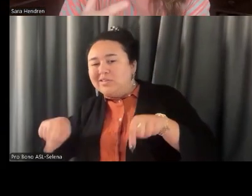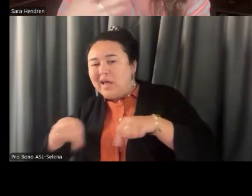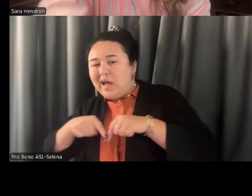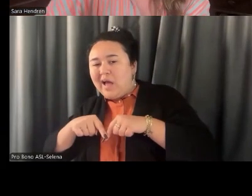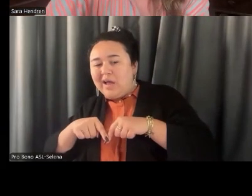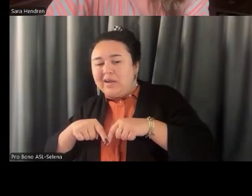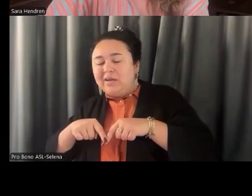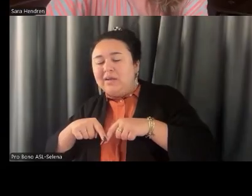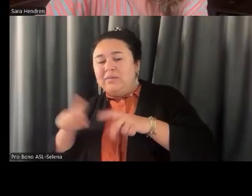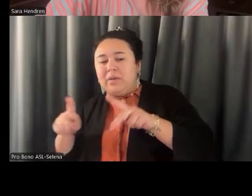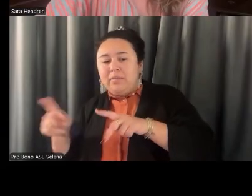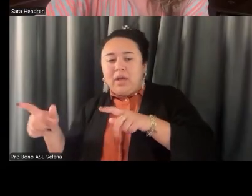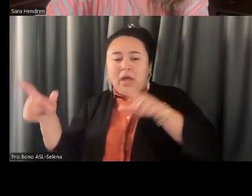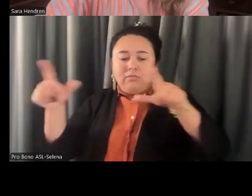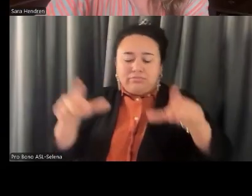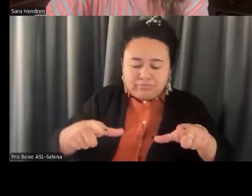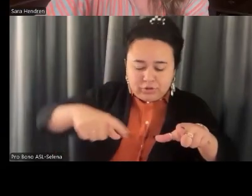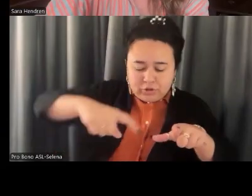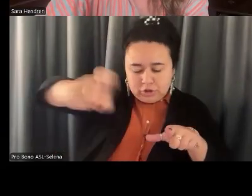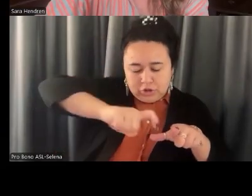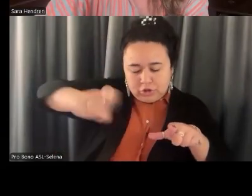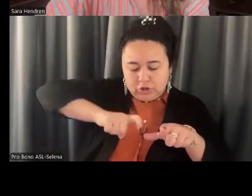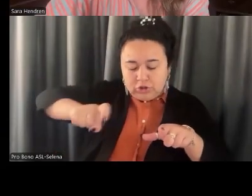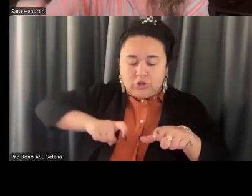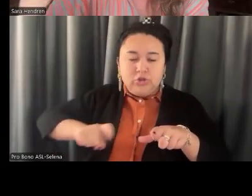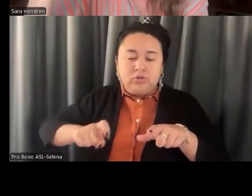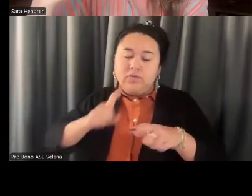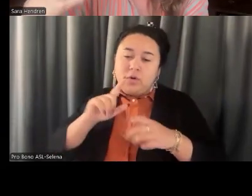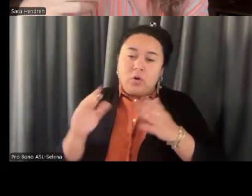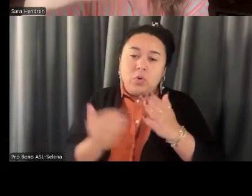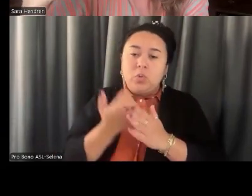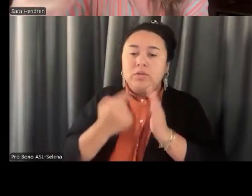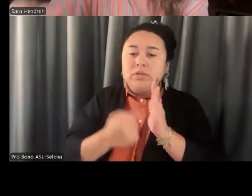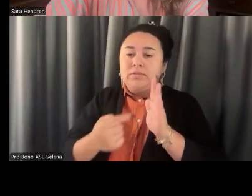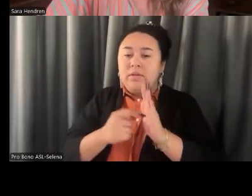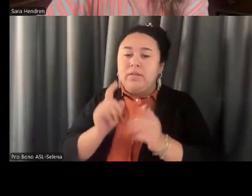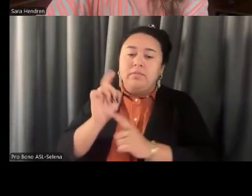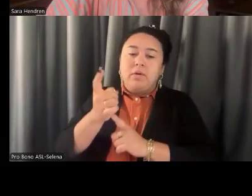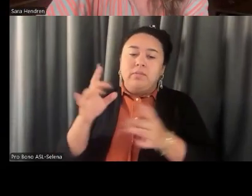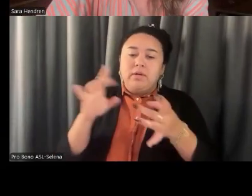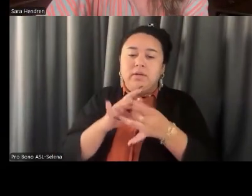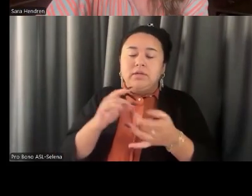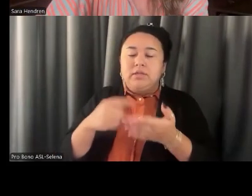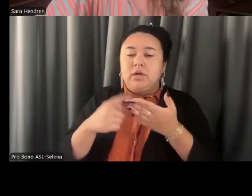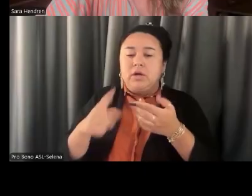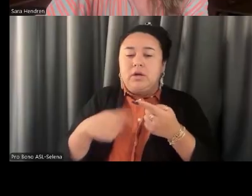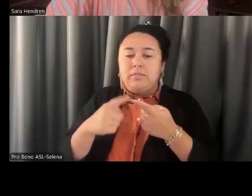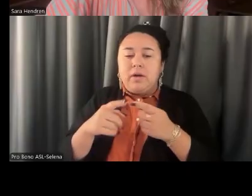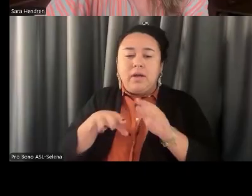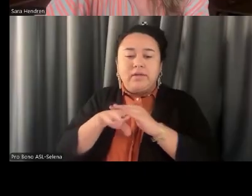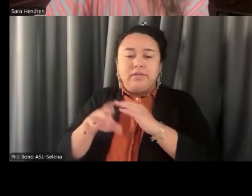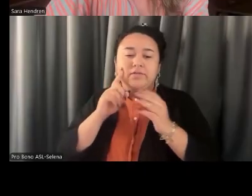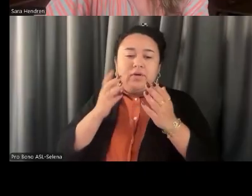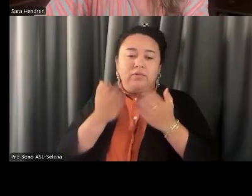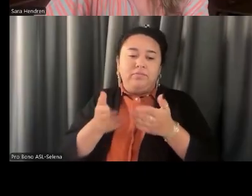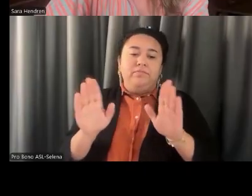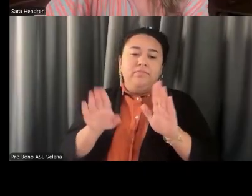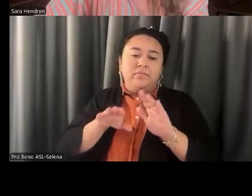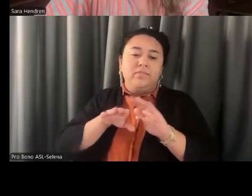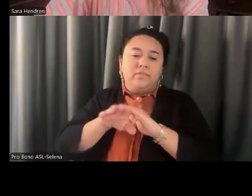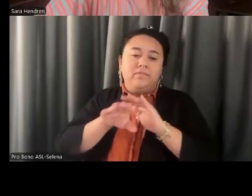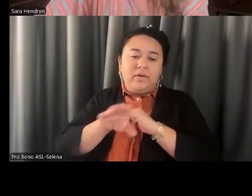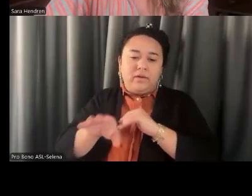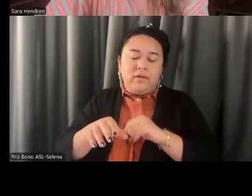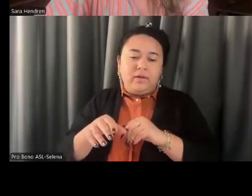a number of people doing that together and using that as a kind of moment to connect, to talk about access in the built environment and so on. There's another